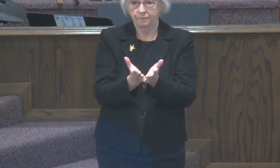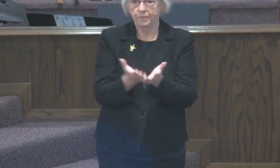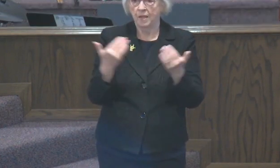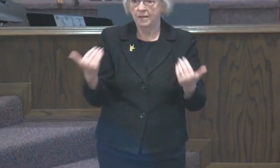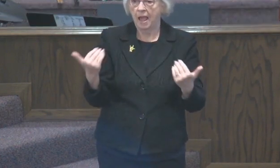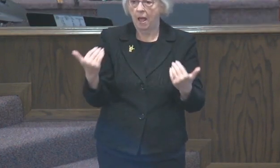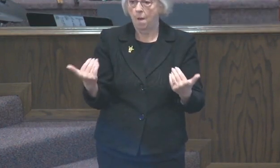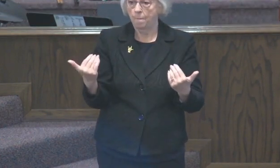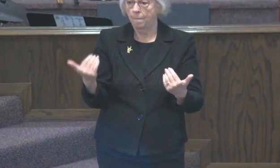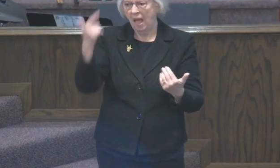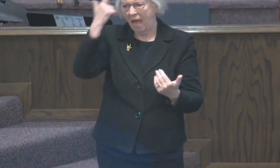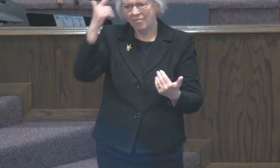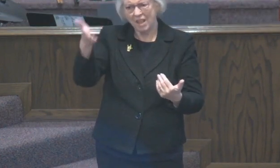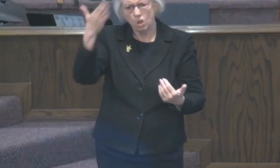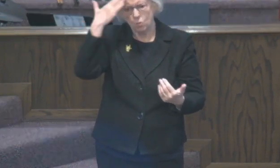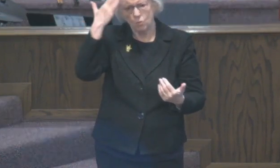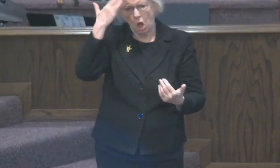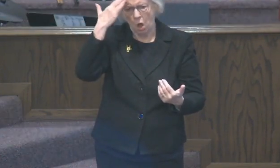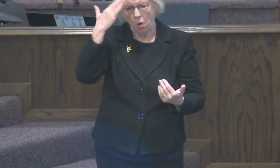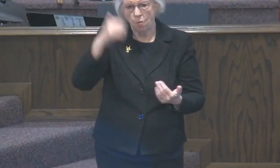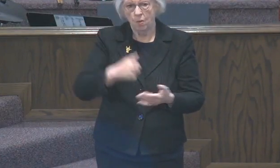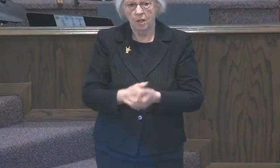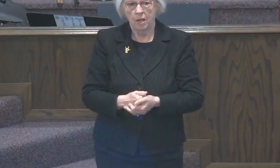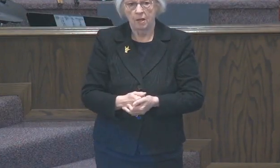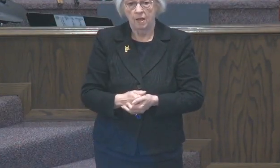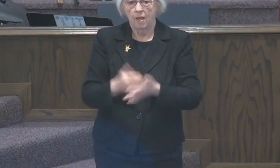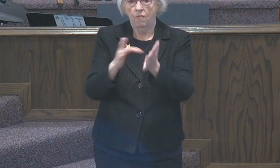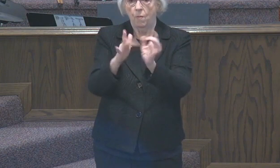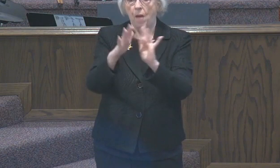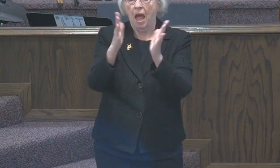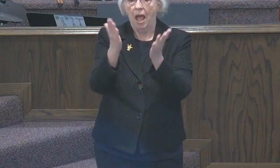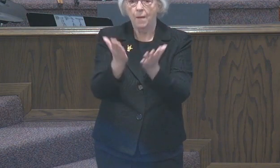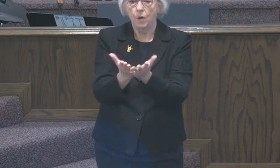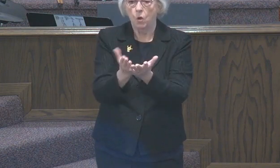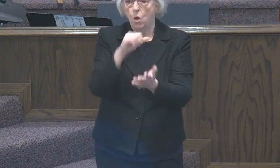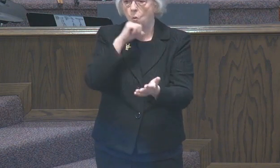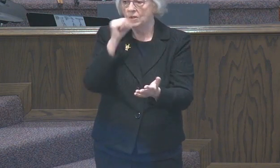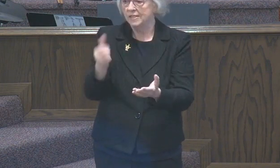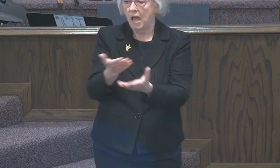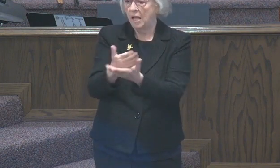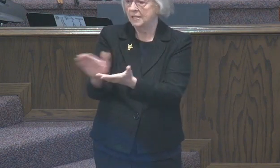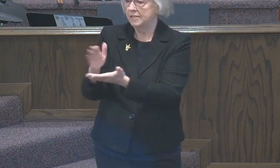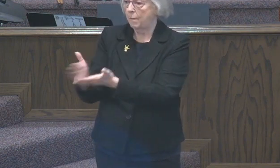Now, I think you know, and we've said this before, that originally the Bible was not broken down